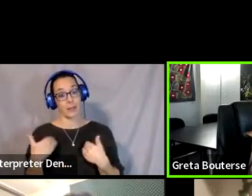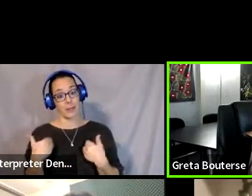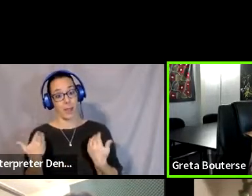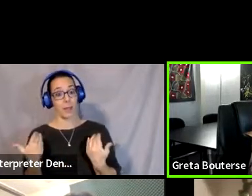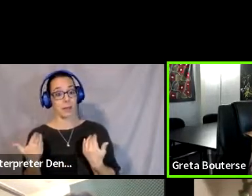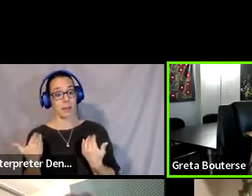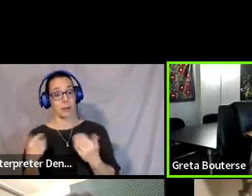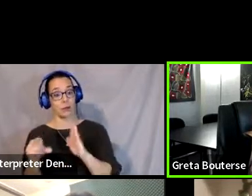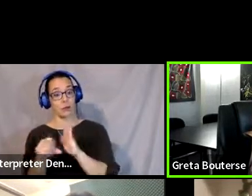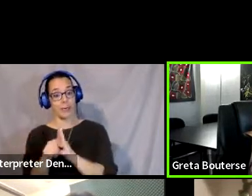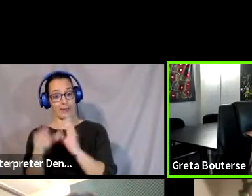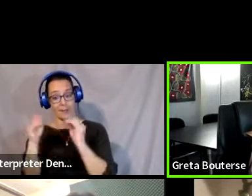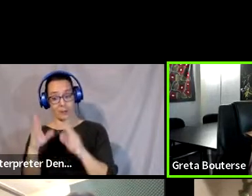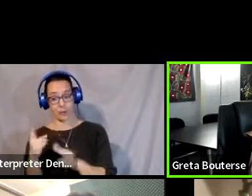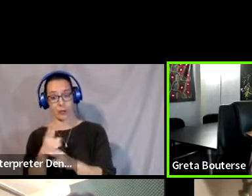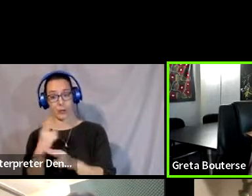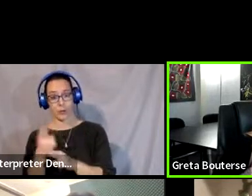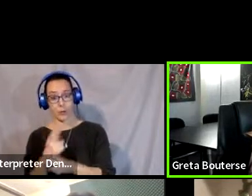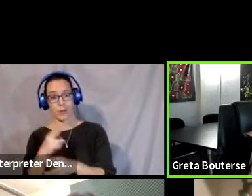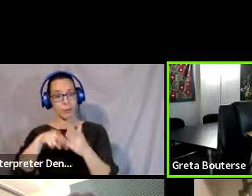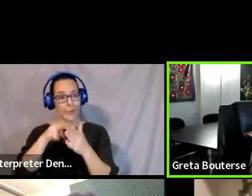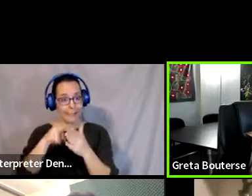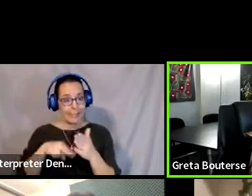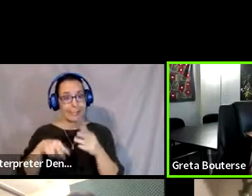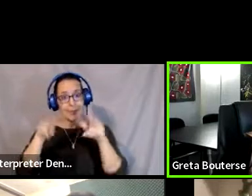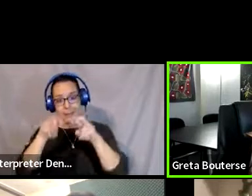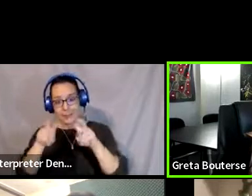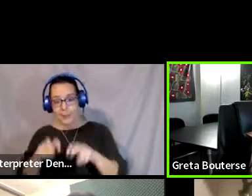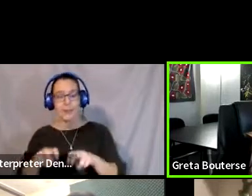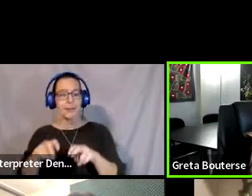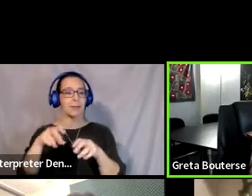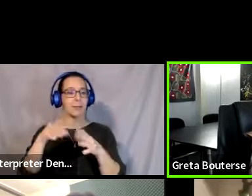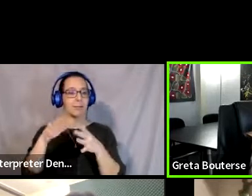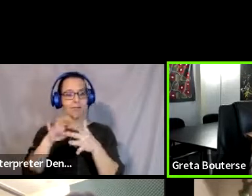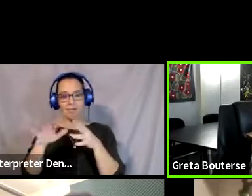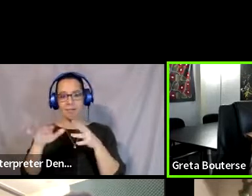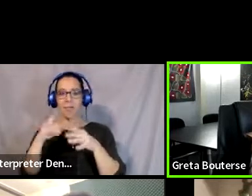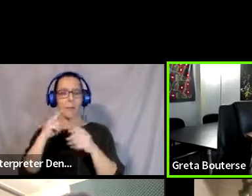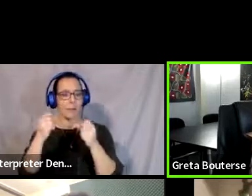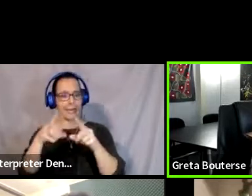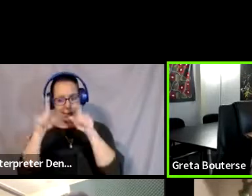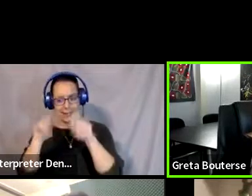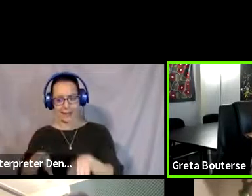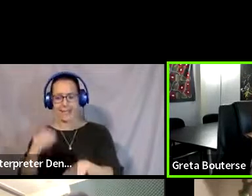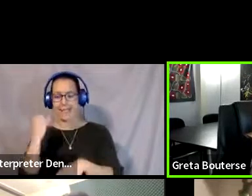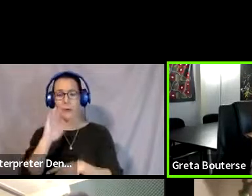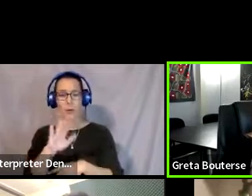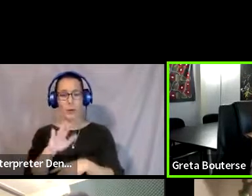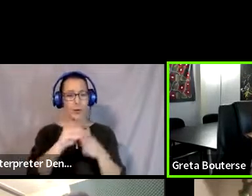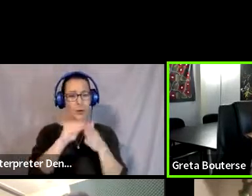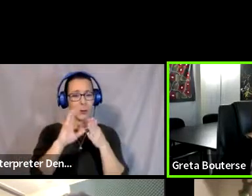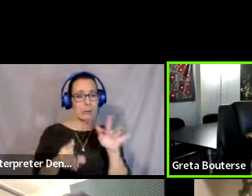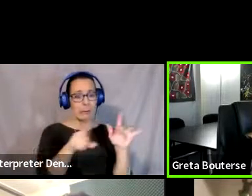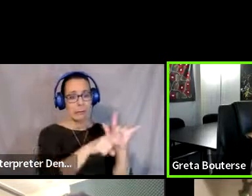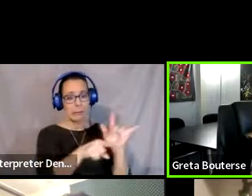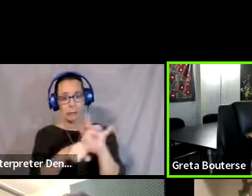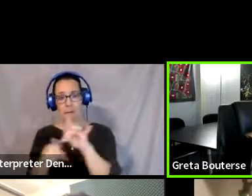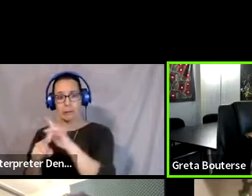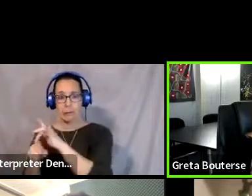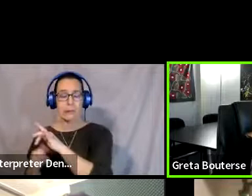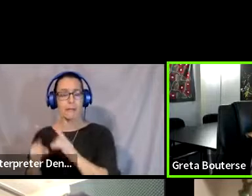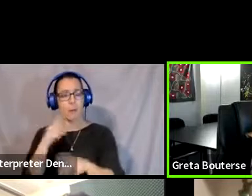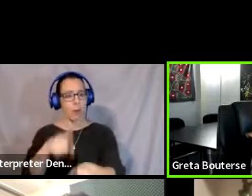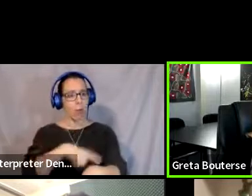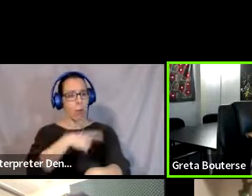the BPST and some of our reading assessments, they want to get the most recent data. So if you have a student who has been out for a significant time in